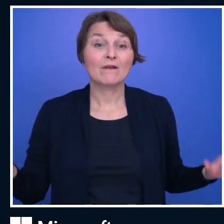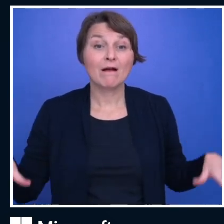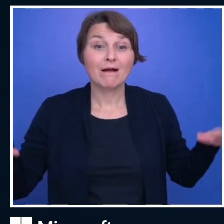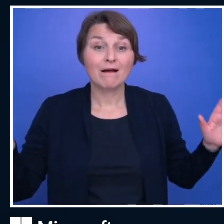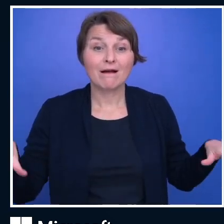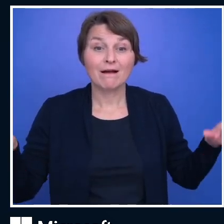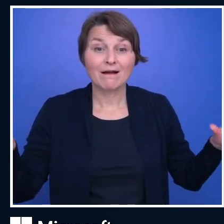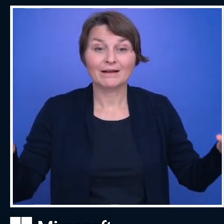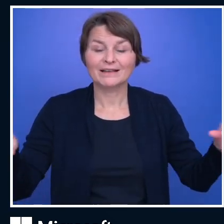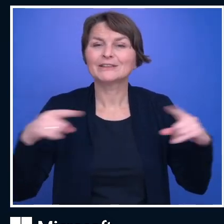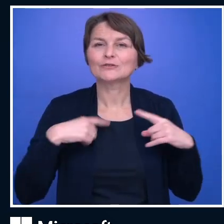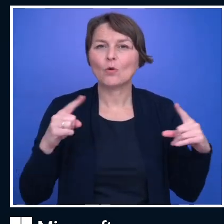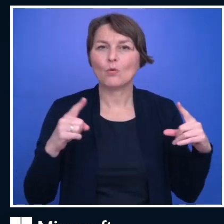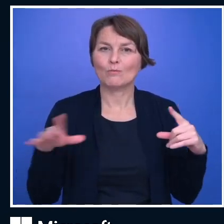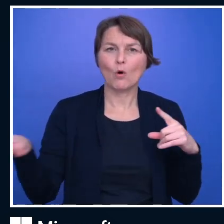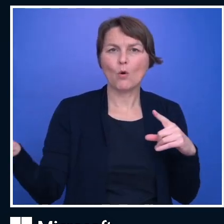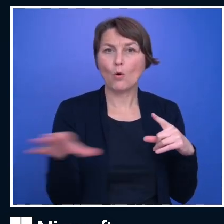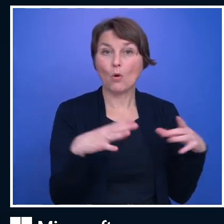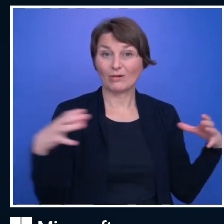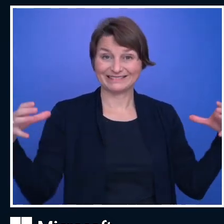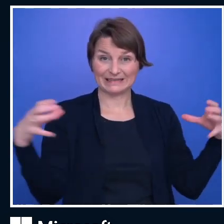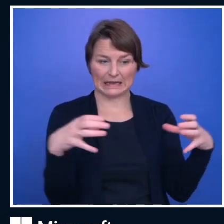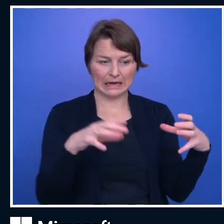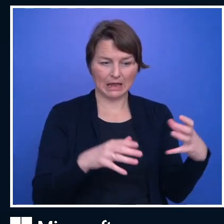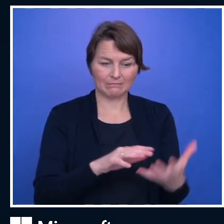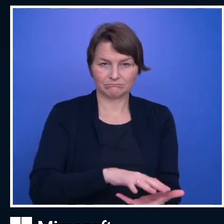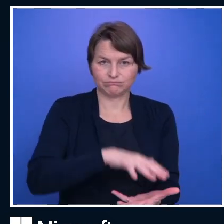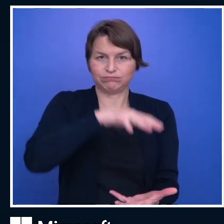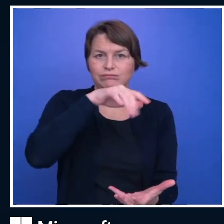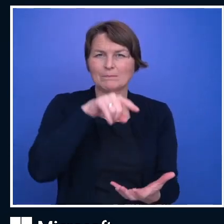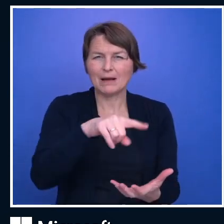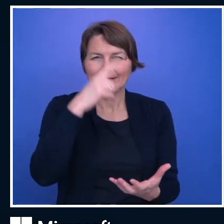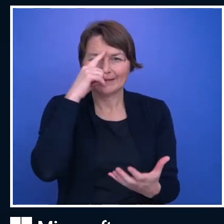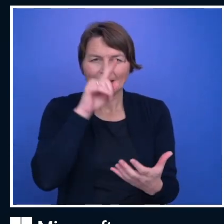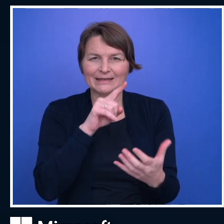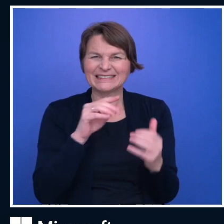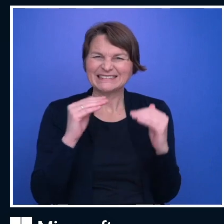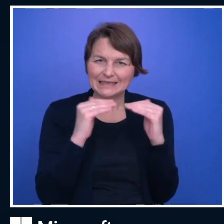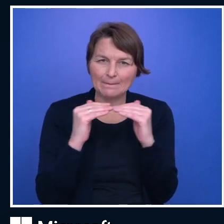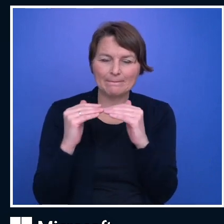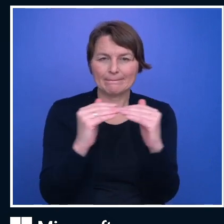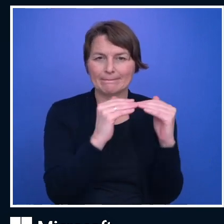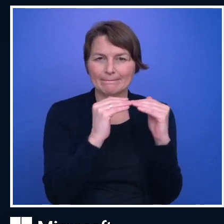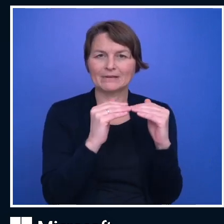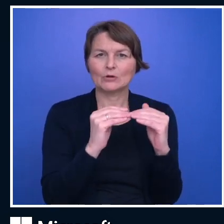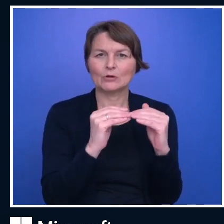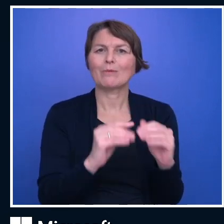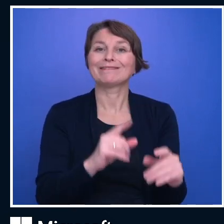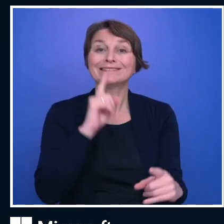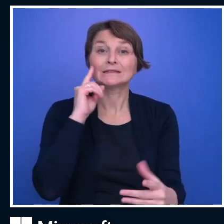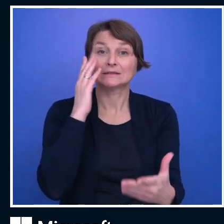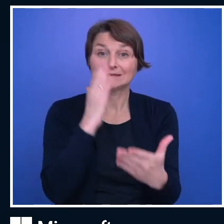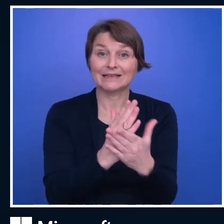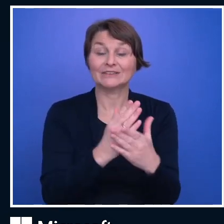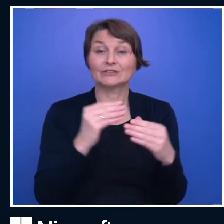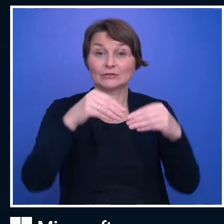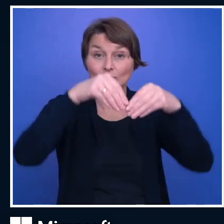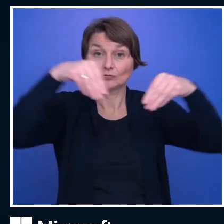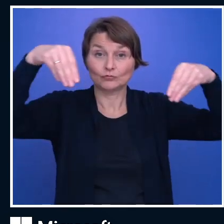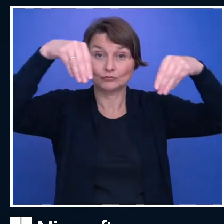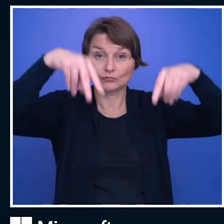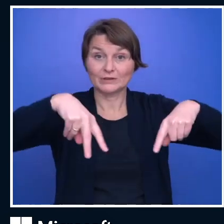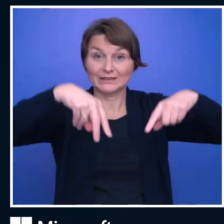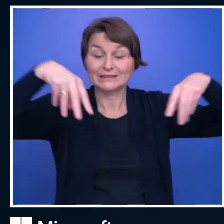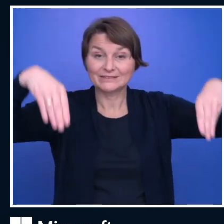fair. So the whole idea behind decision trees, the whole challenge that comes with decision trees is that at every point, you have to make sure